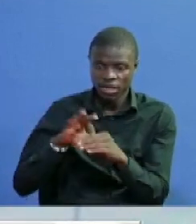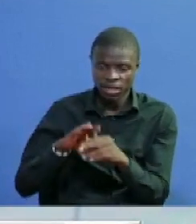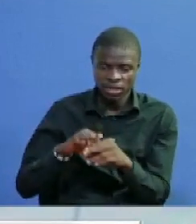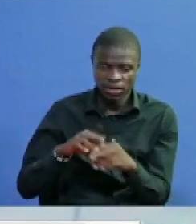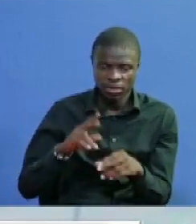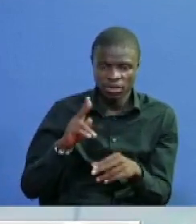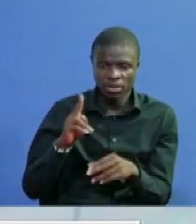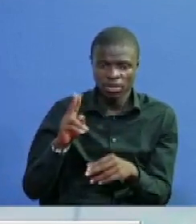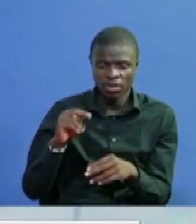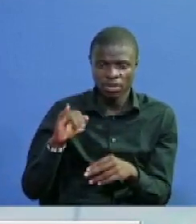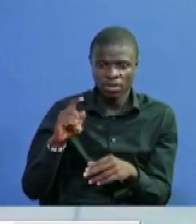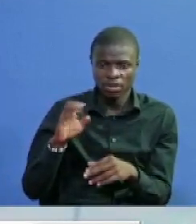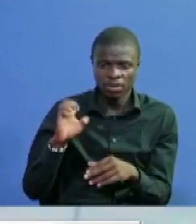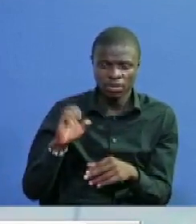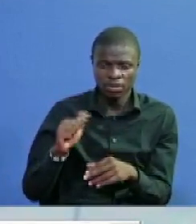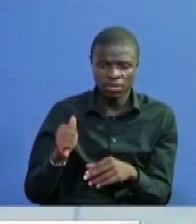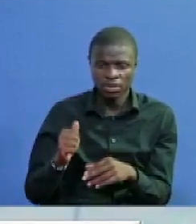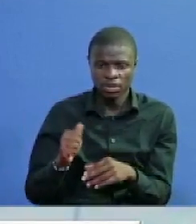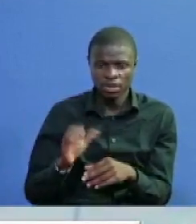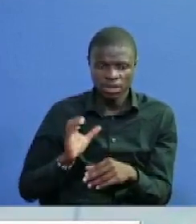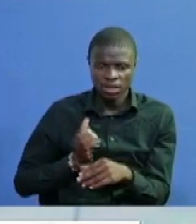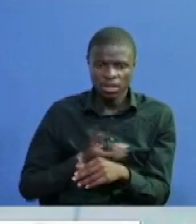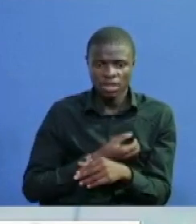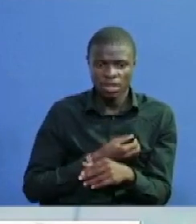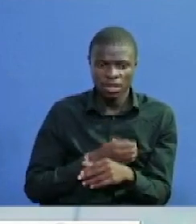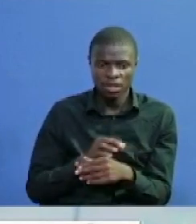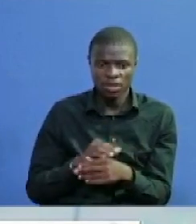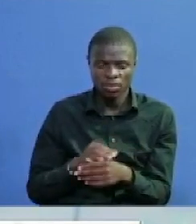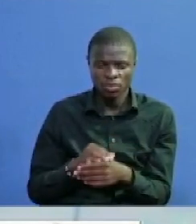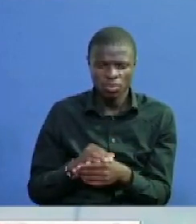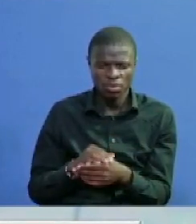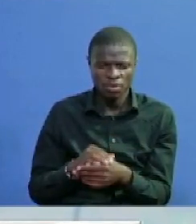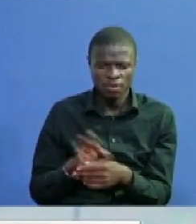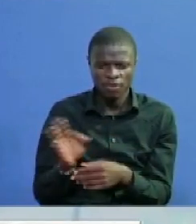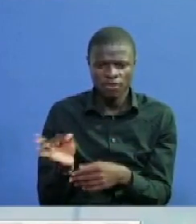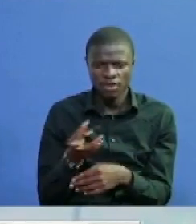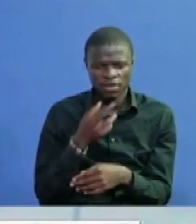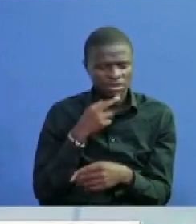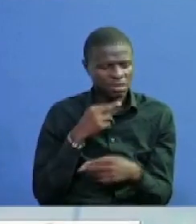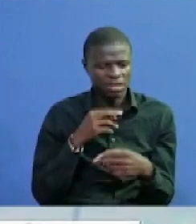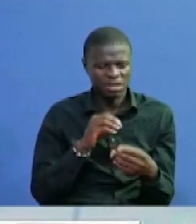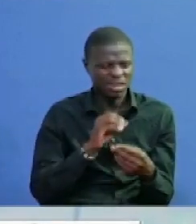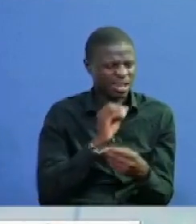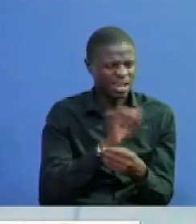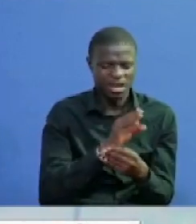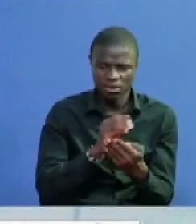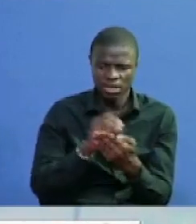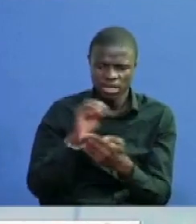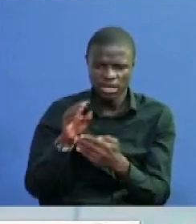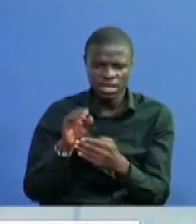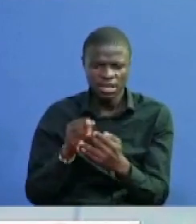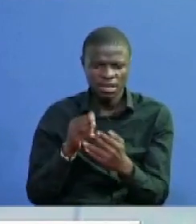today are allocated based on, those electoral units. And so they always say that,